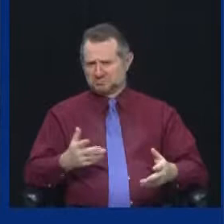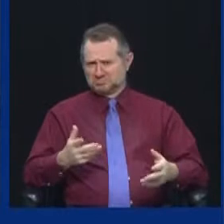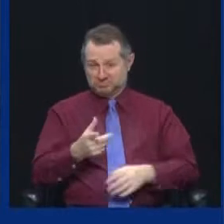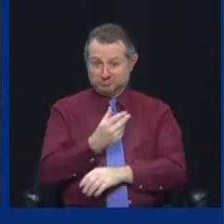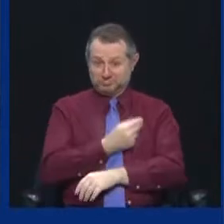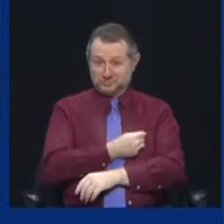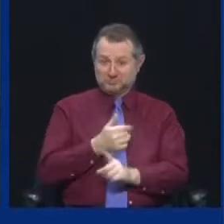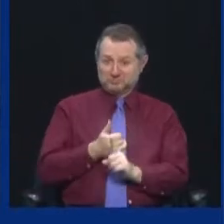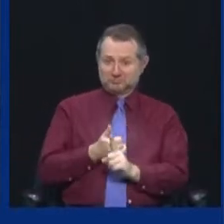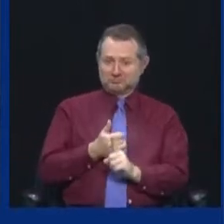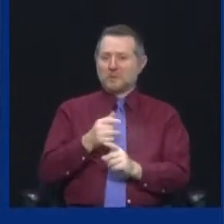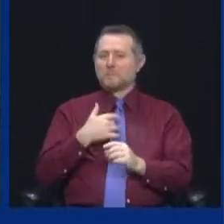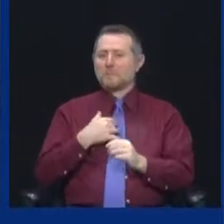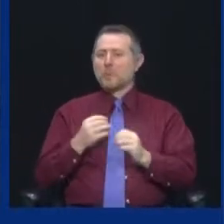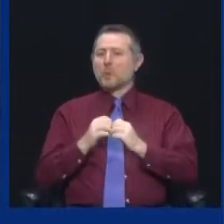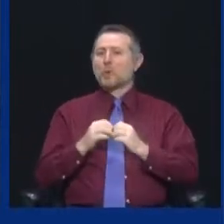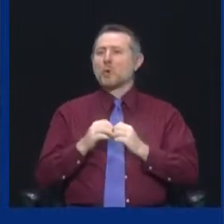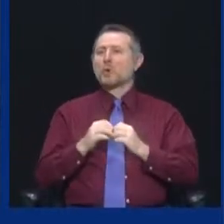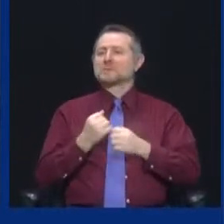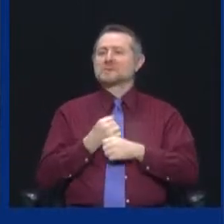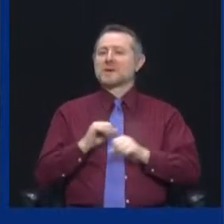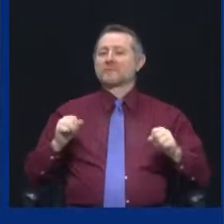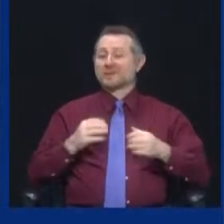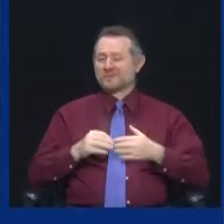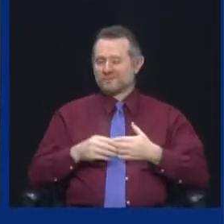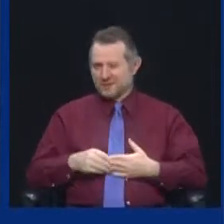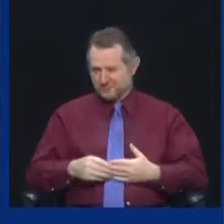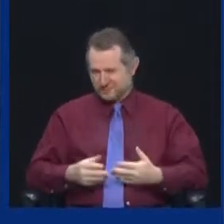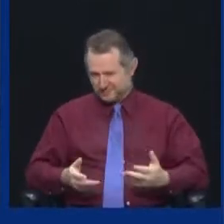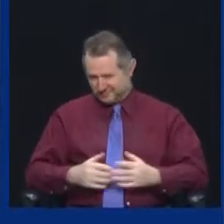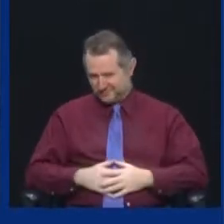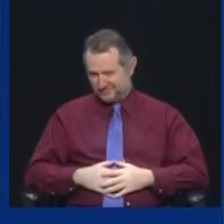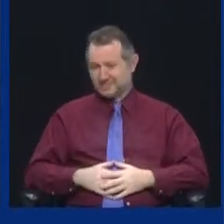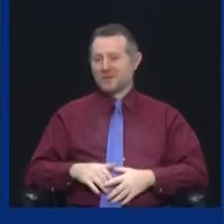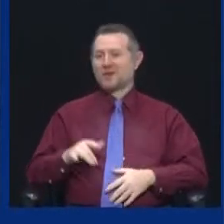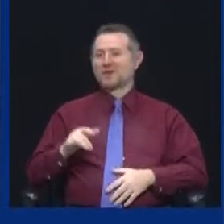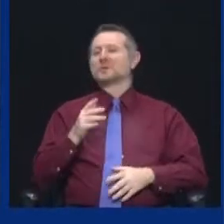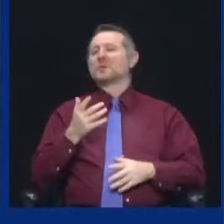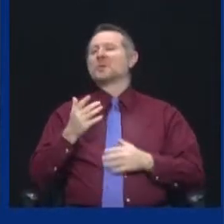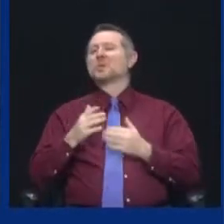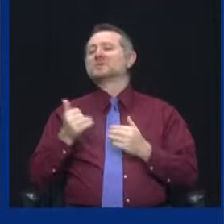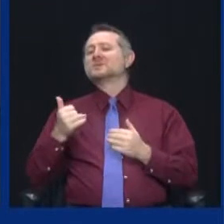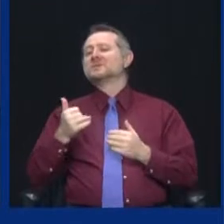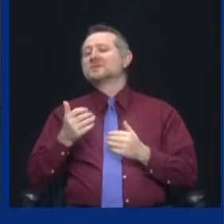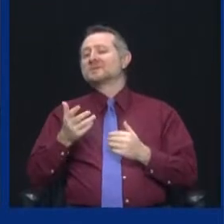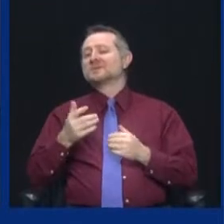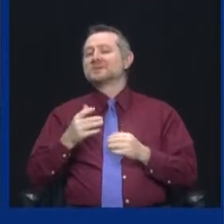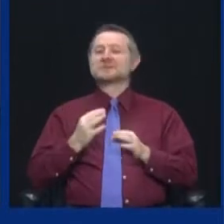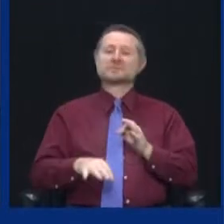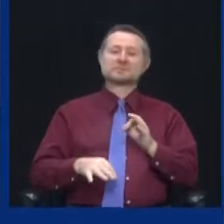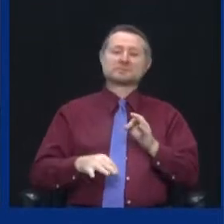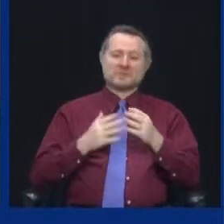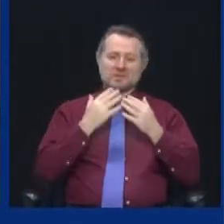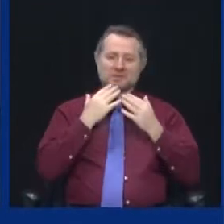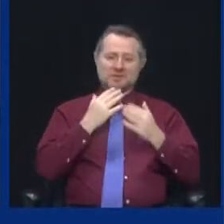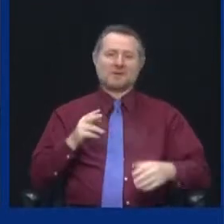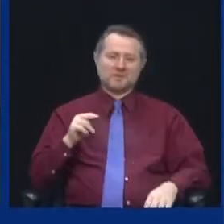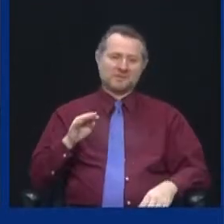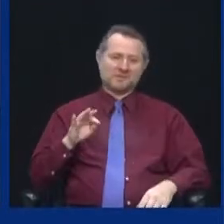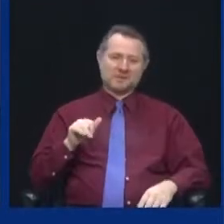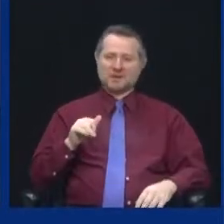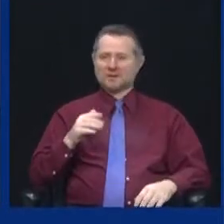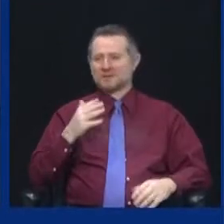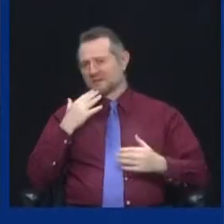and flexibility. What could be easier and simpler than that? Thank you, NFTA and Kim